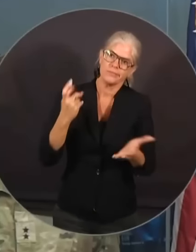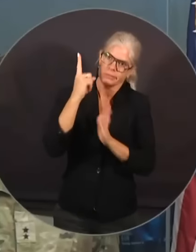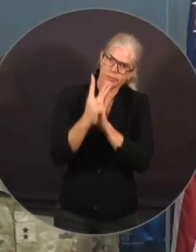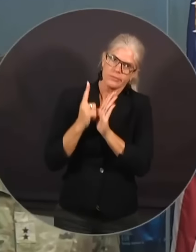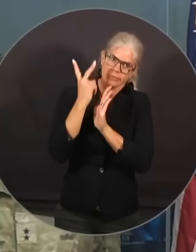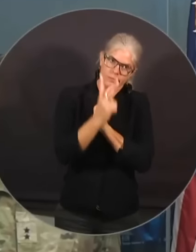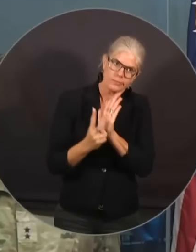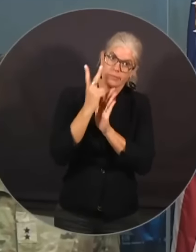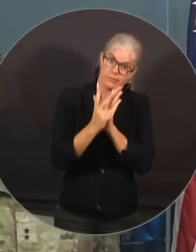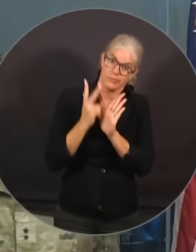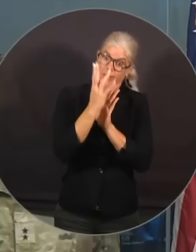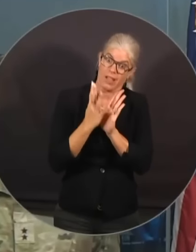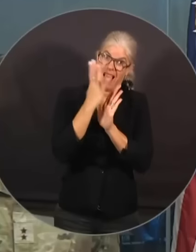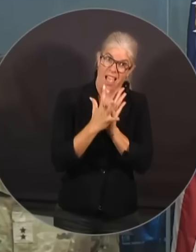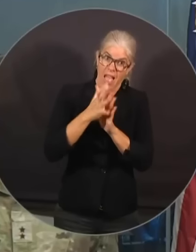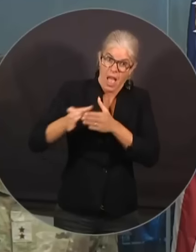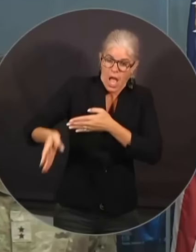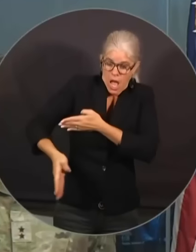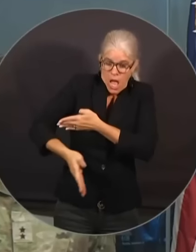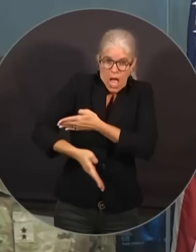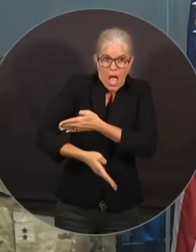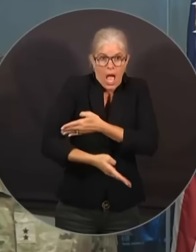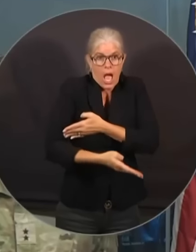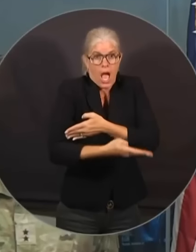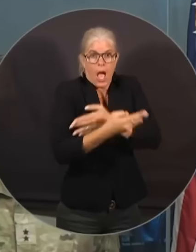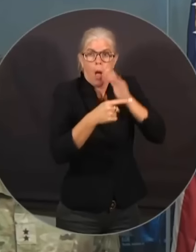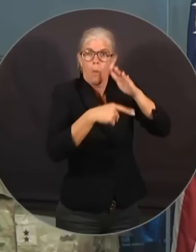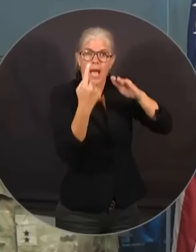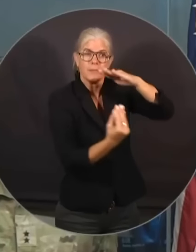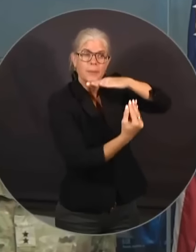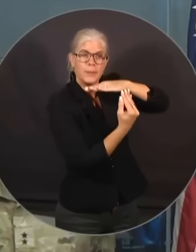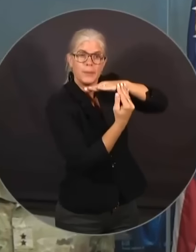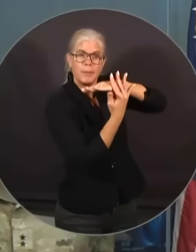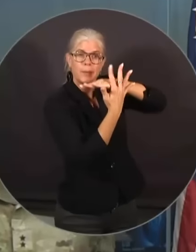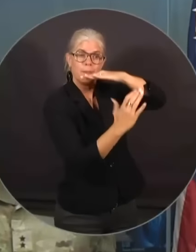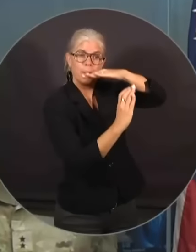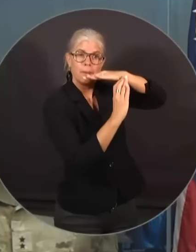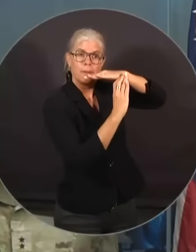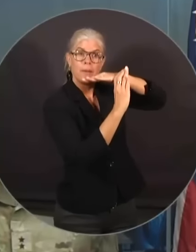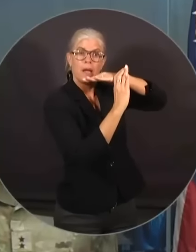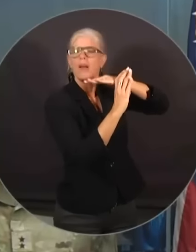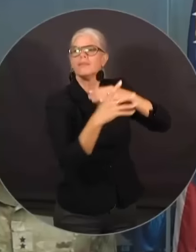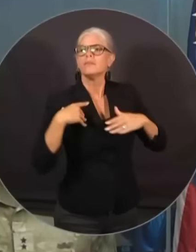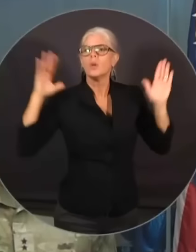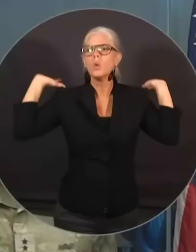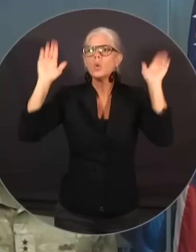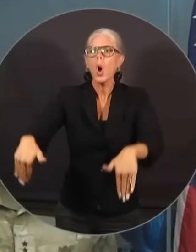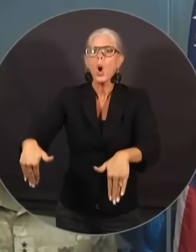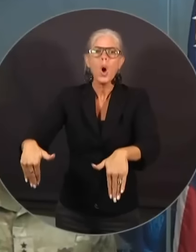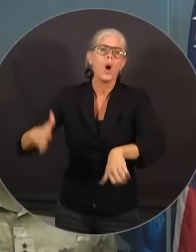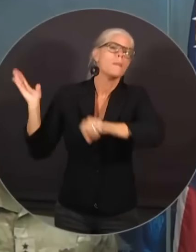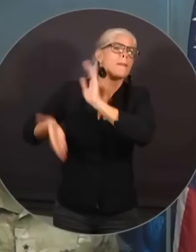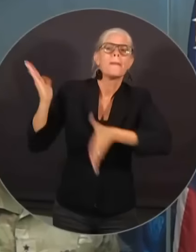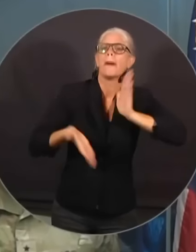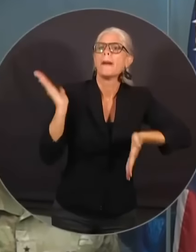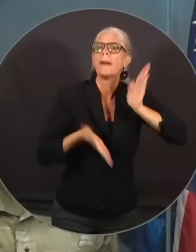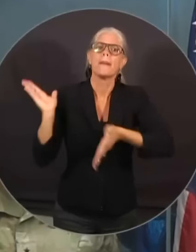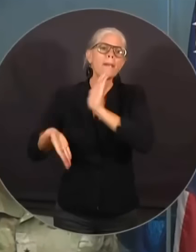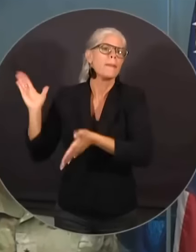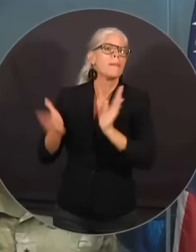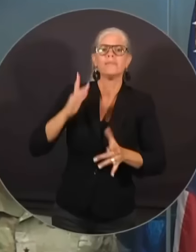going to be able, first thing in the morning, daylight, and they're going to be able to go all day. If the storm hit at 7